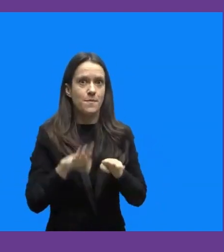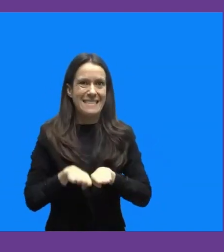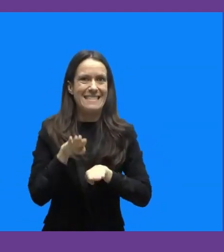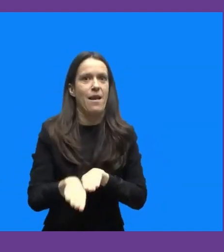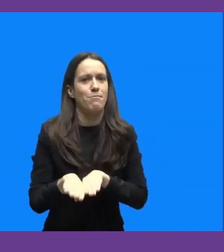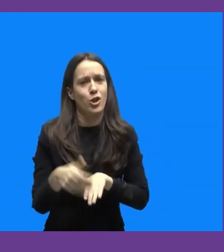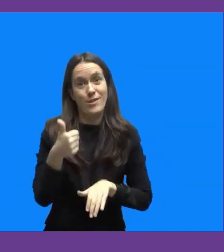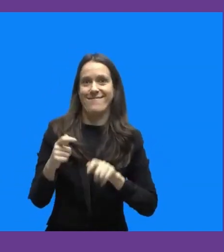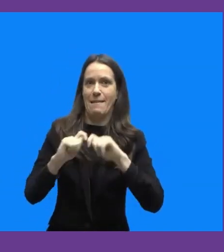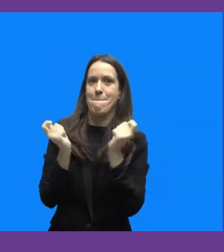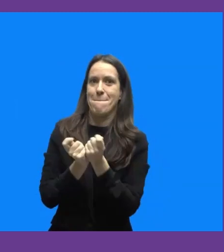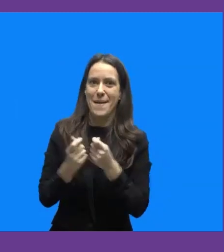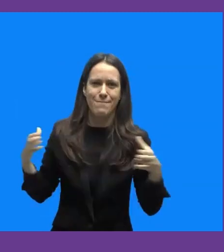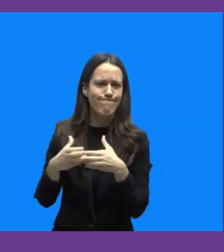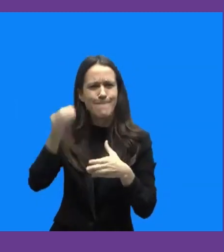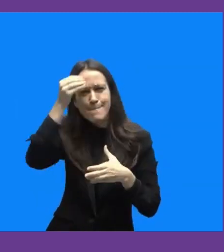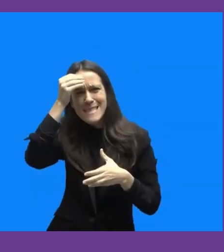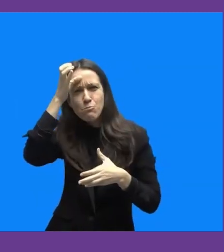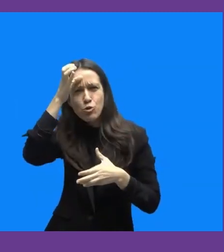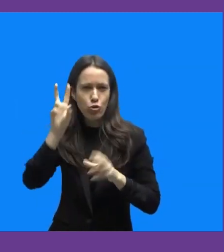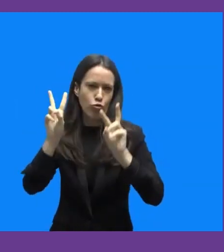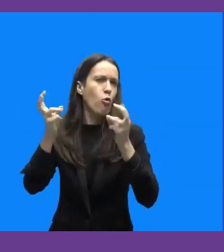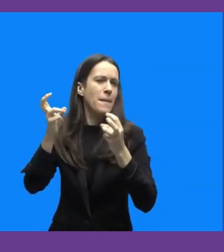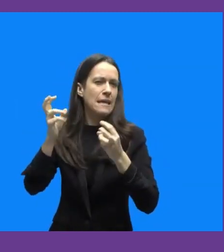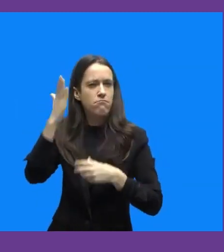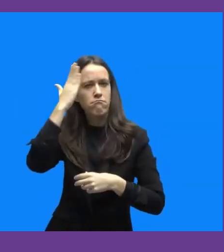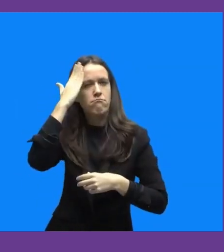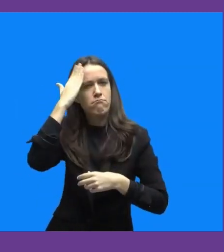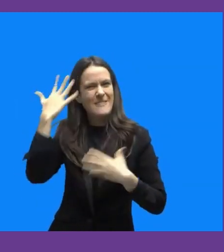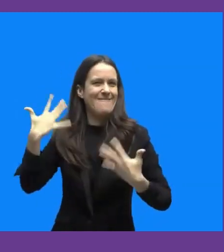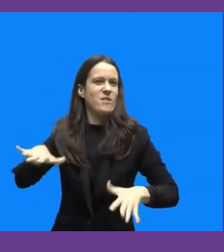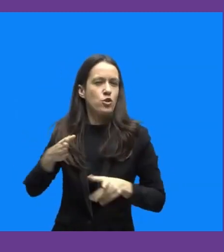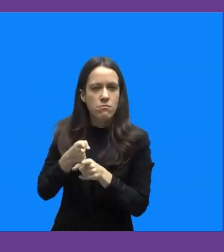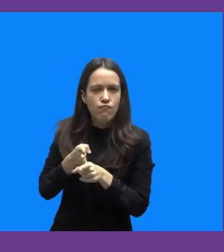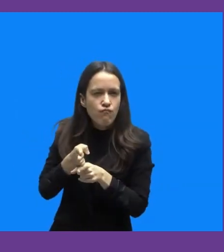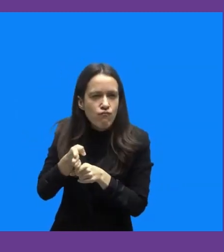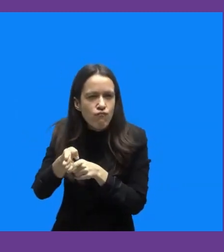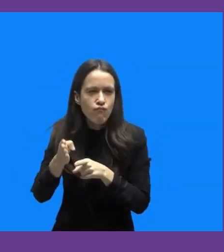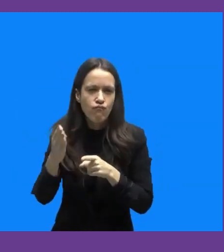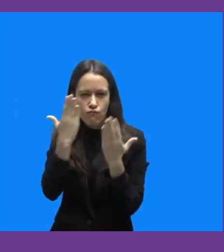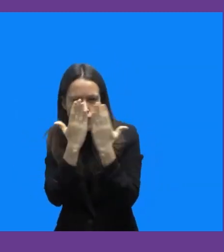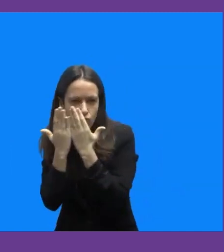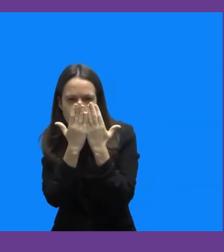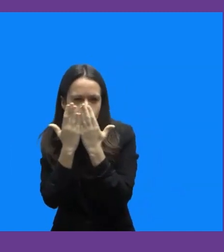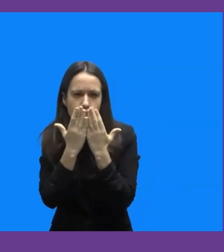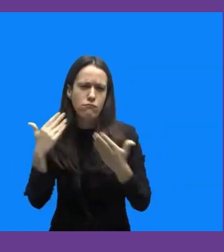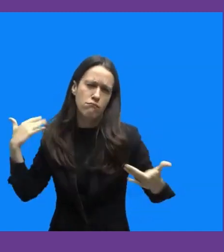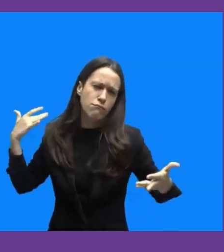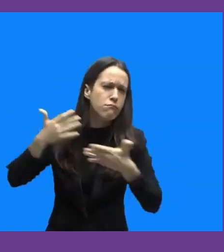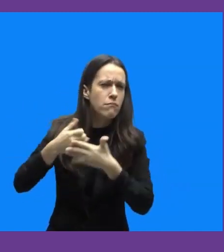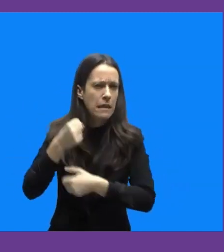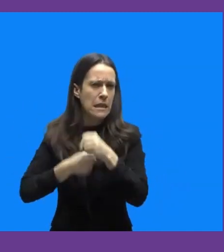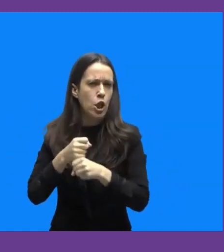team of specialists, so people that were into the field. They were working this area for several years. They